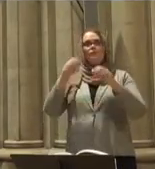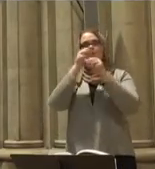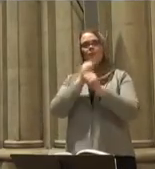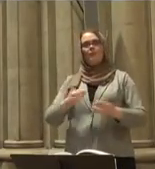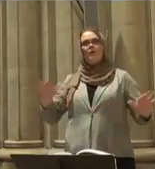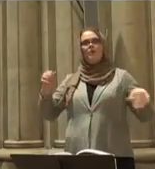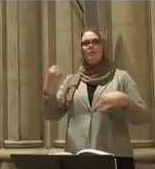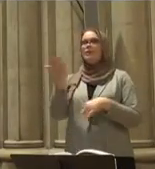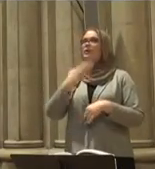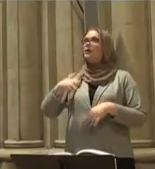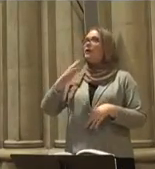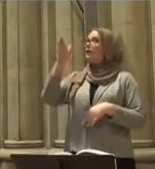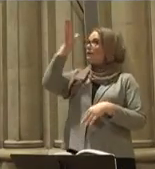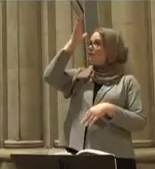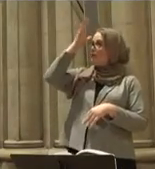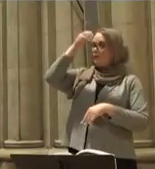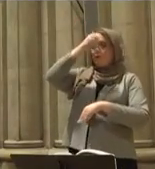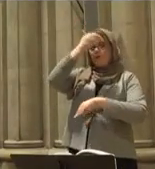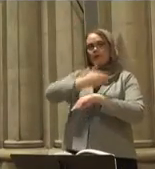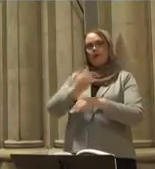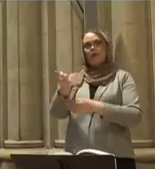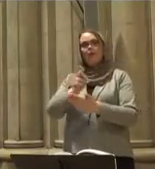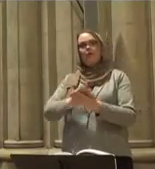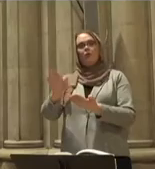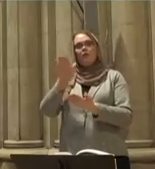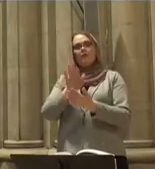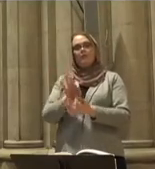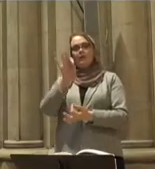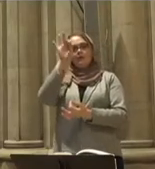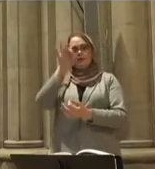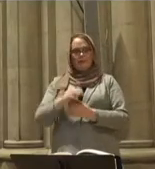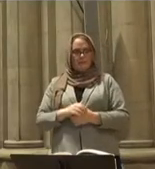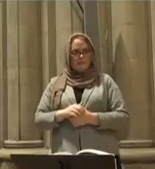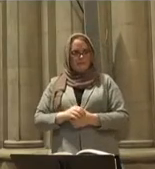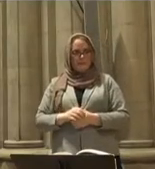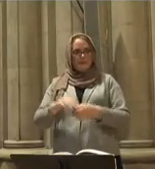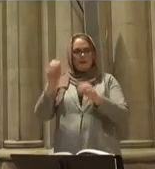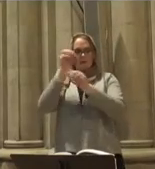Blessed be God, Father, Son, and Holy Spirit.